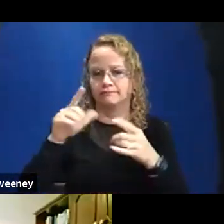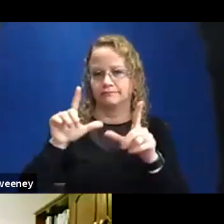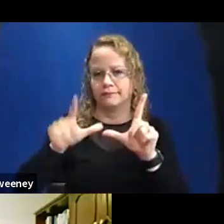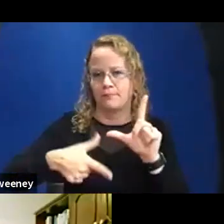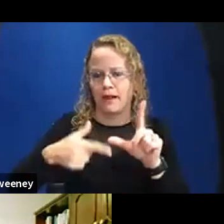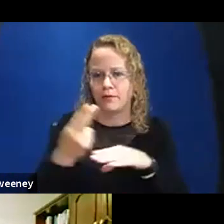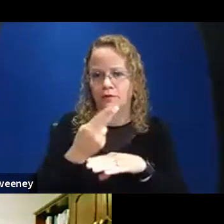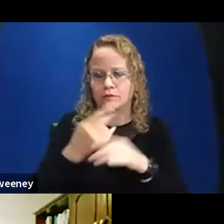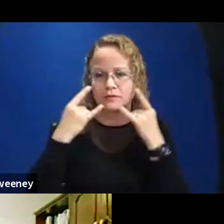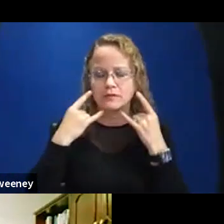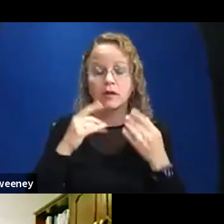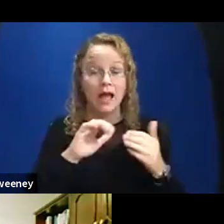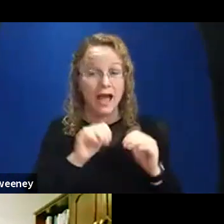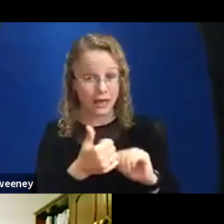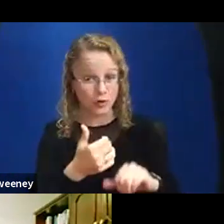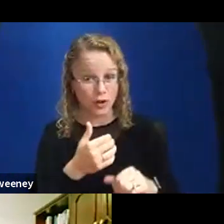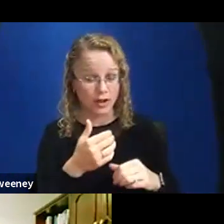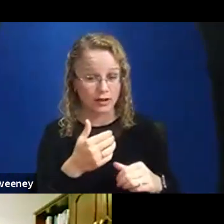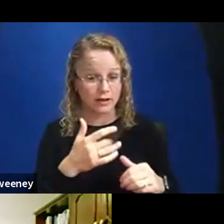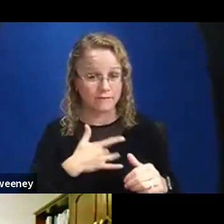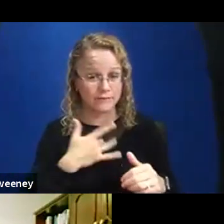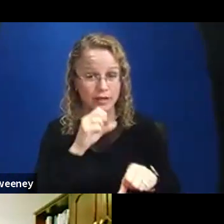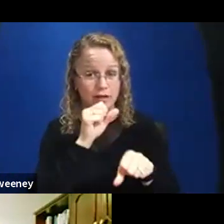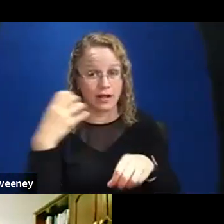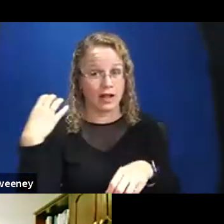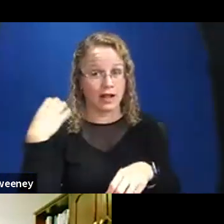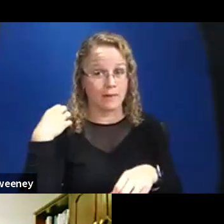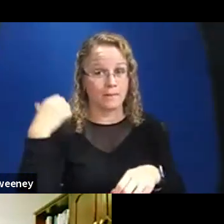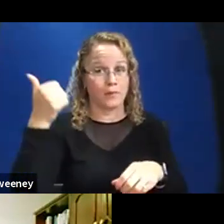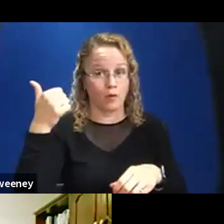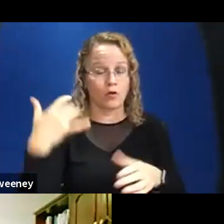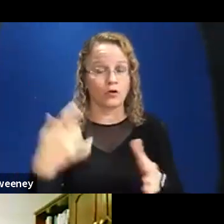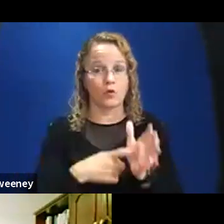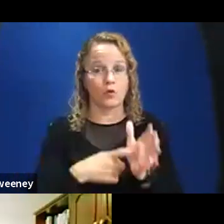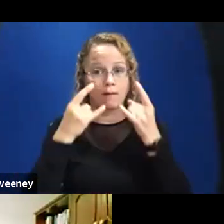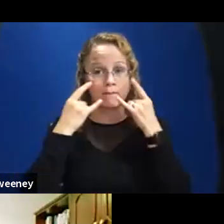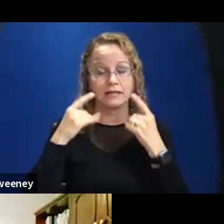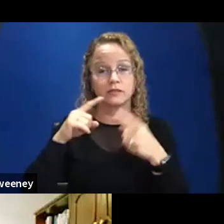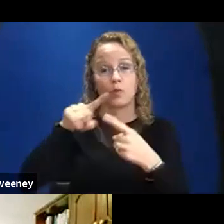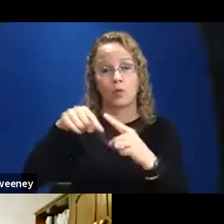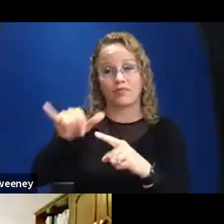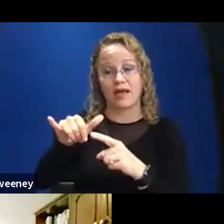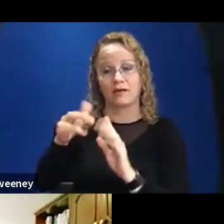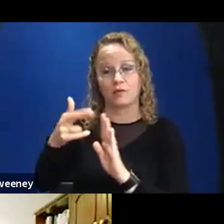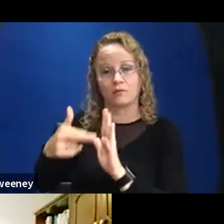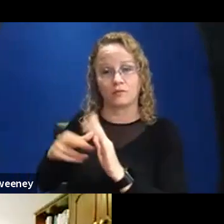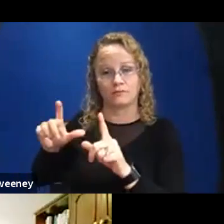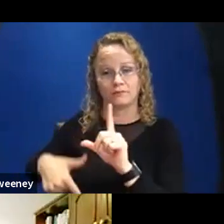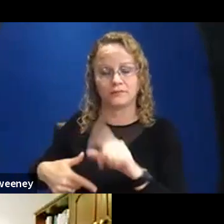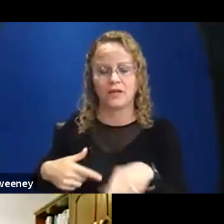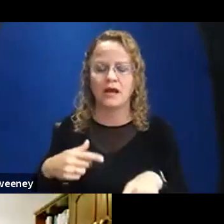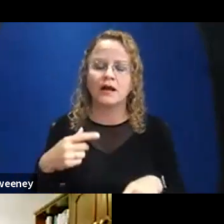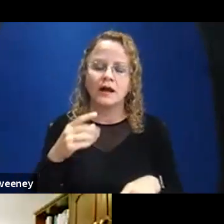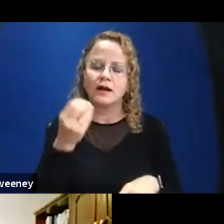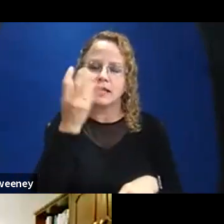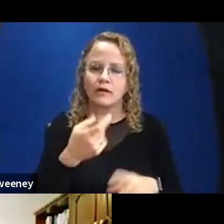How do I feel about employers requiring masks once the mask mandate ends? I'll tell you from my perspective,